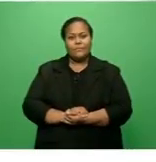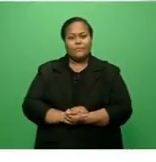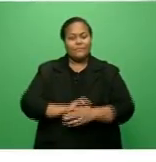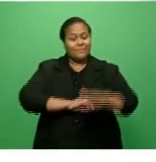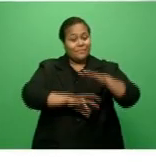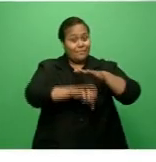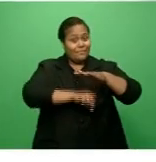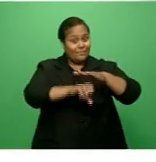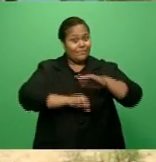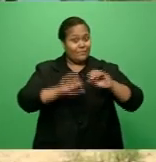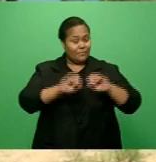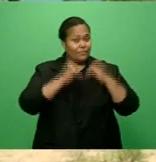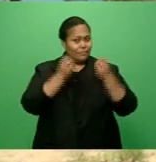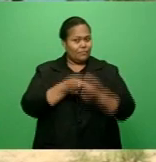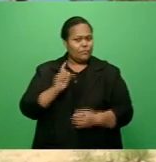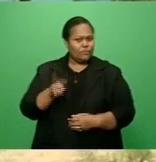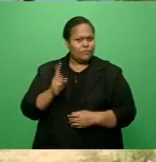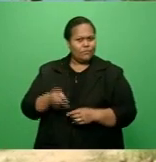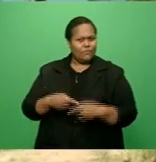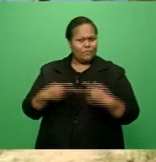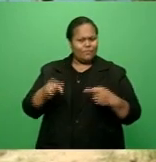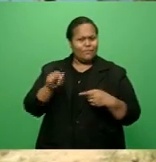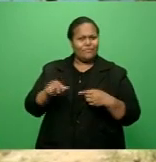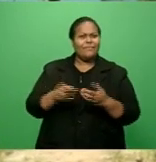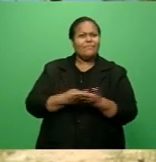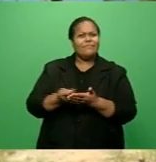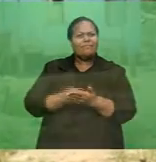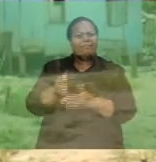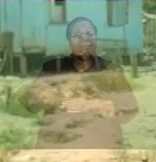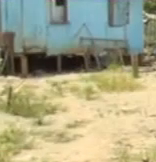And FICAC warns against lease scam.